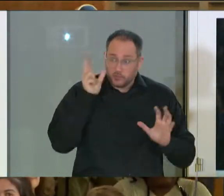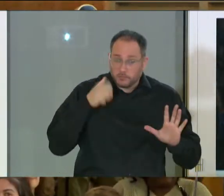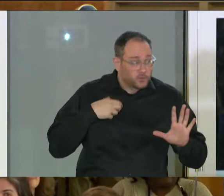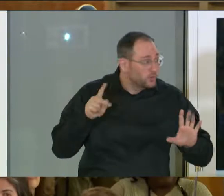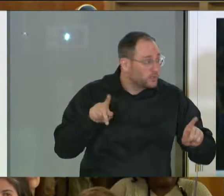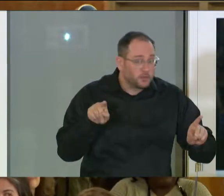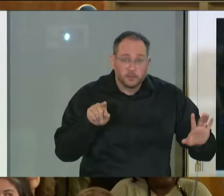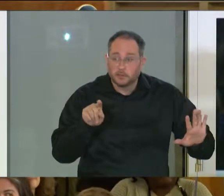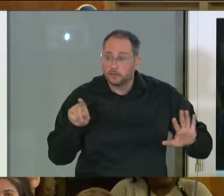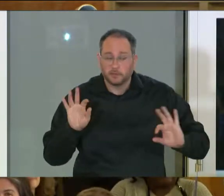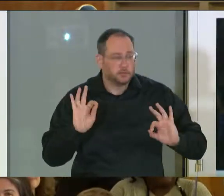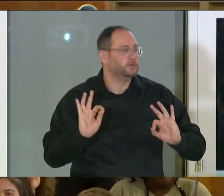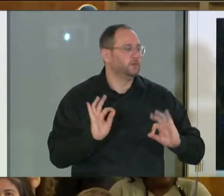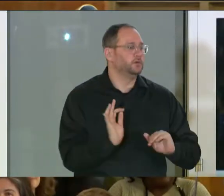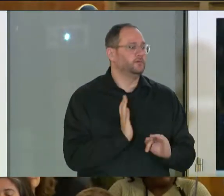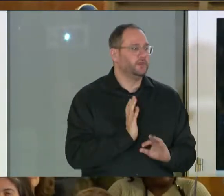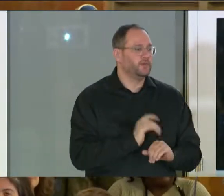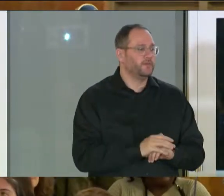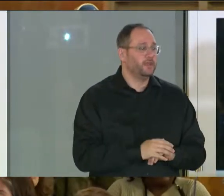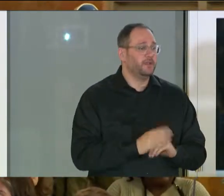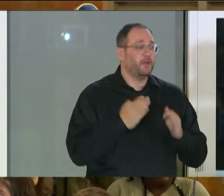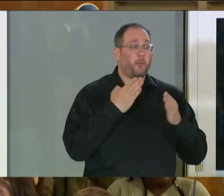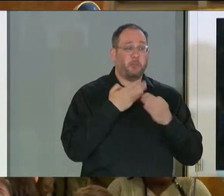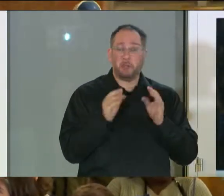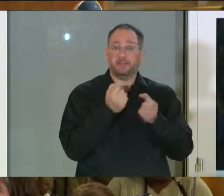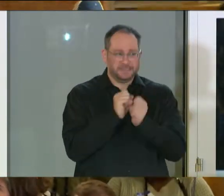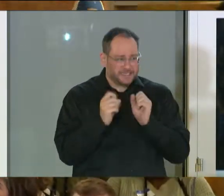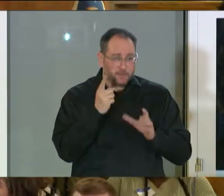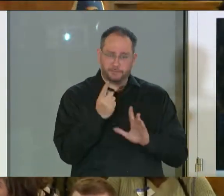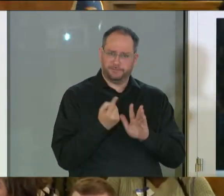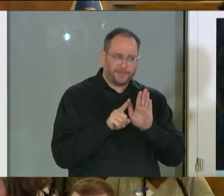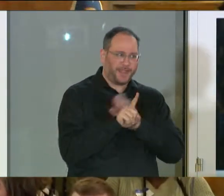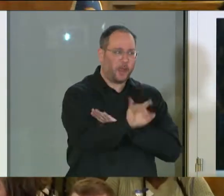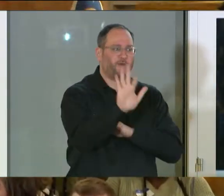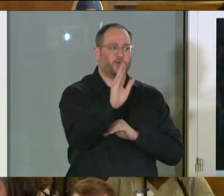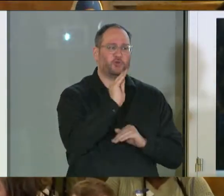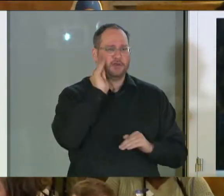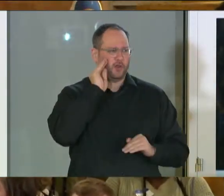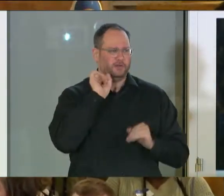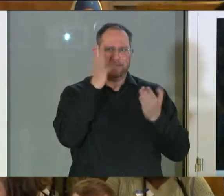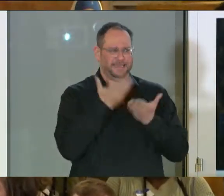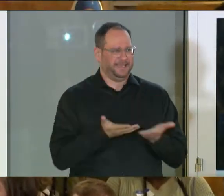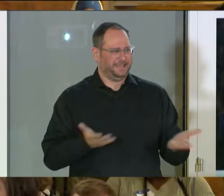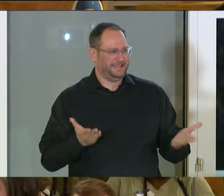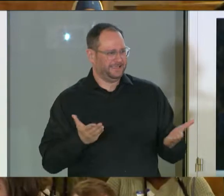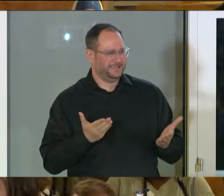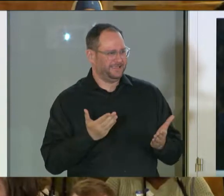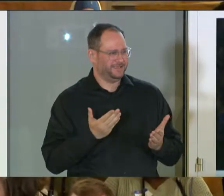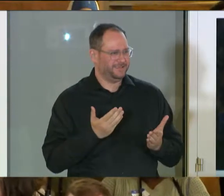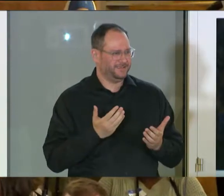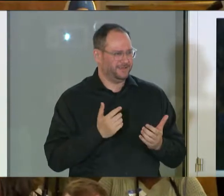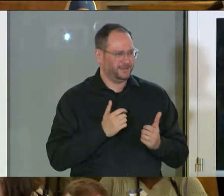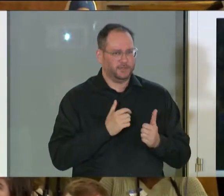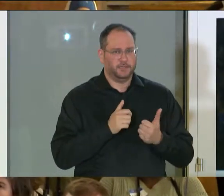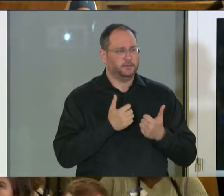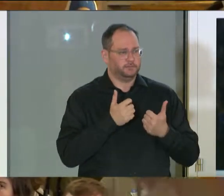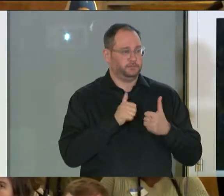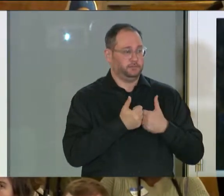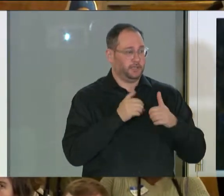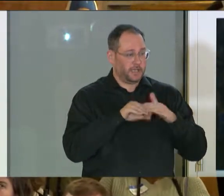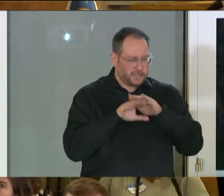house, many of the things that you see above public safety are difficult to access because the barriers are real. And